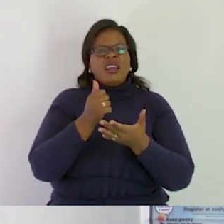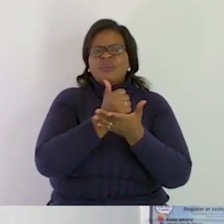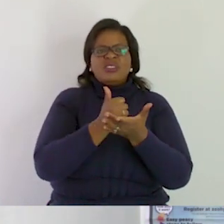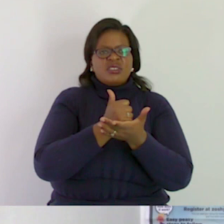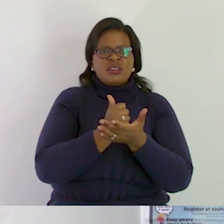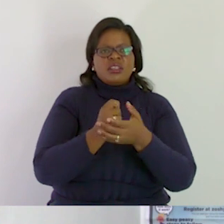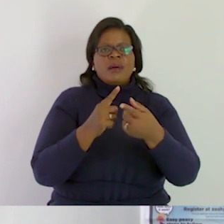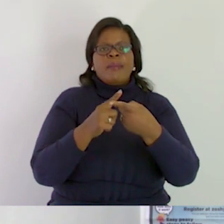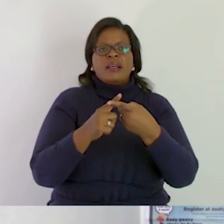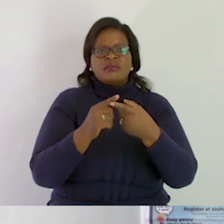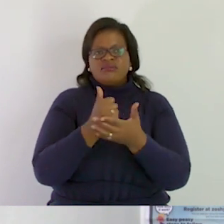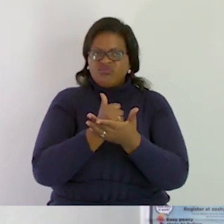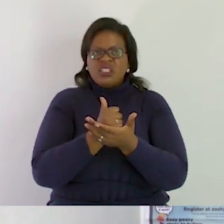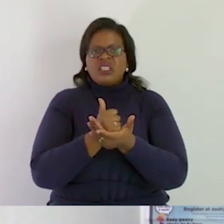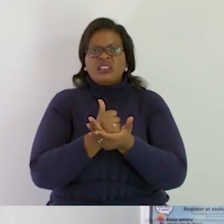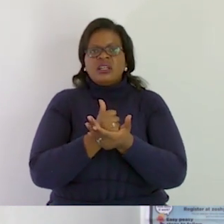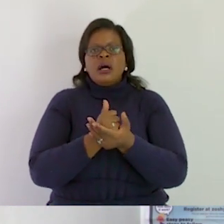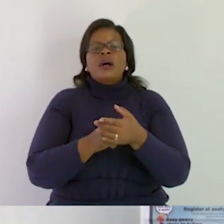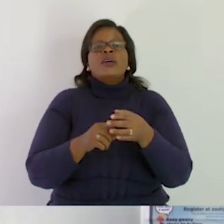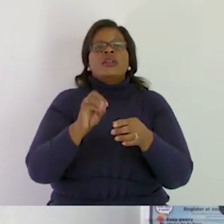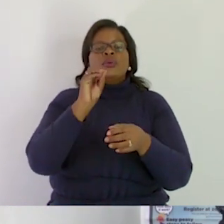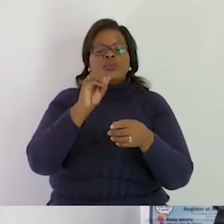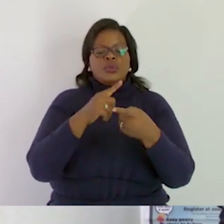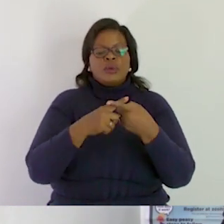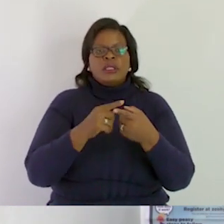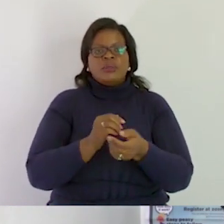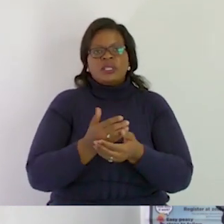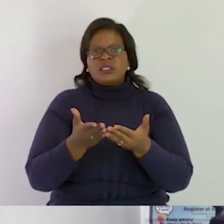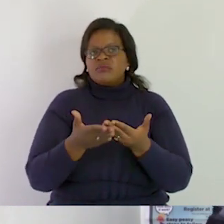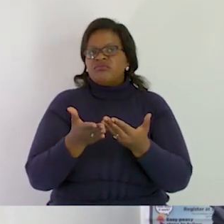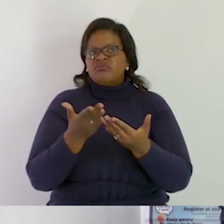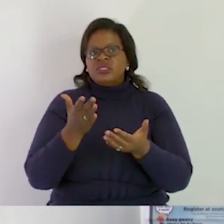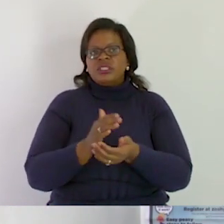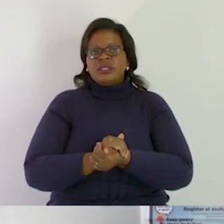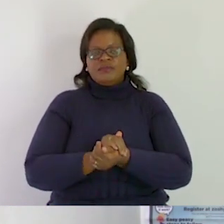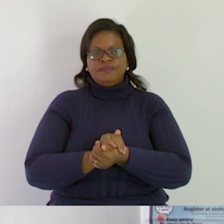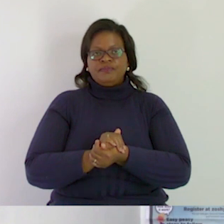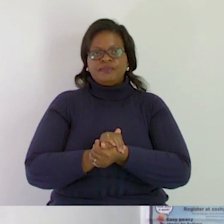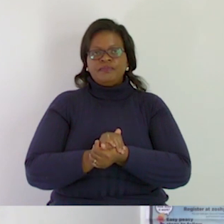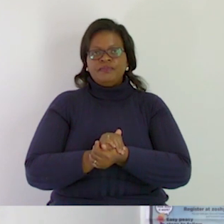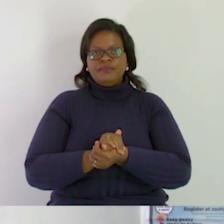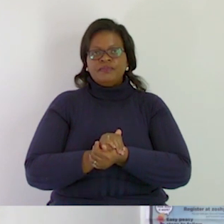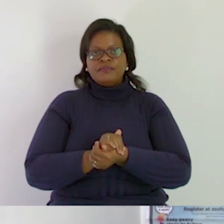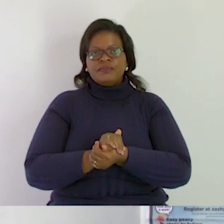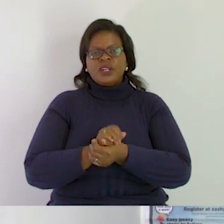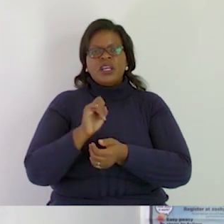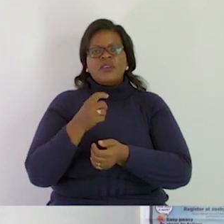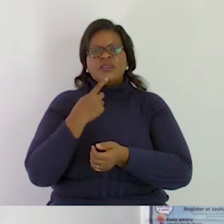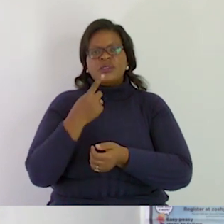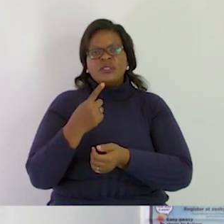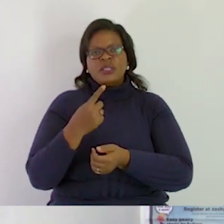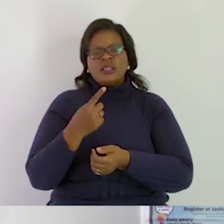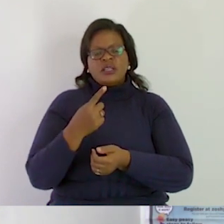me make this all multiplication to make it relevant. Instead of saying 3